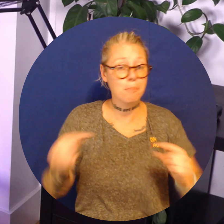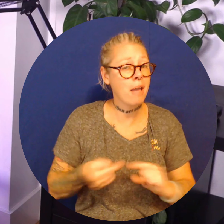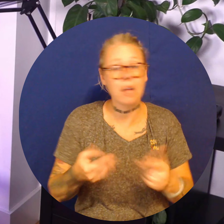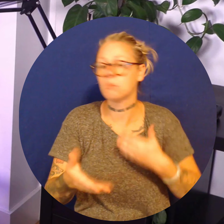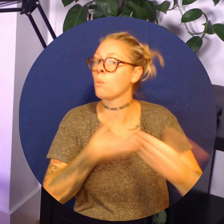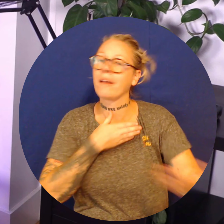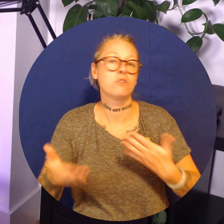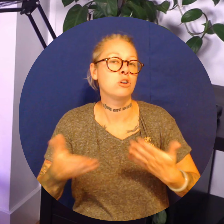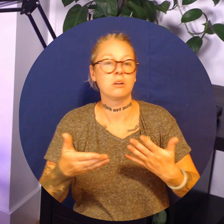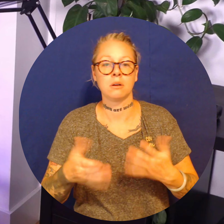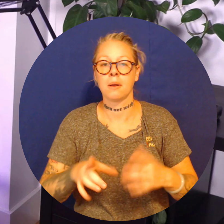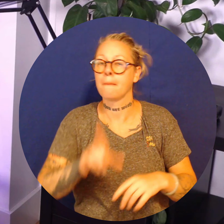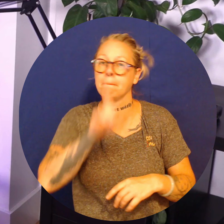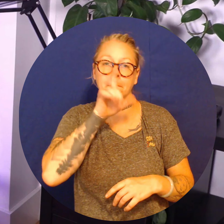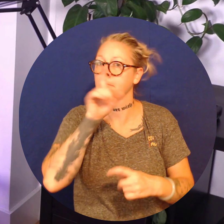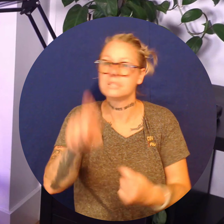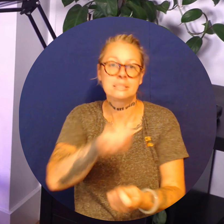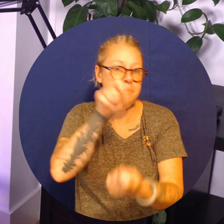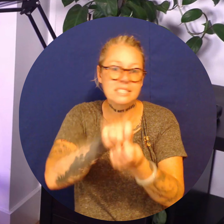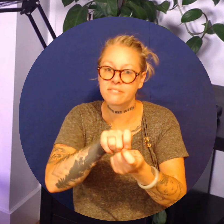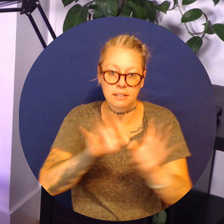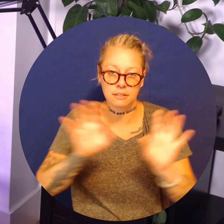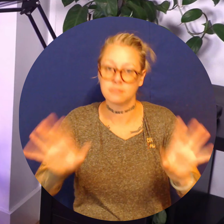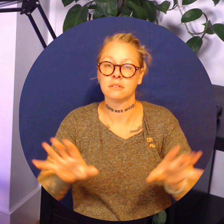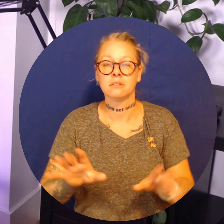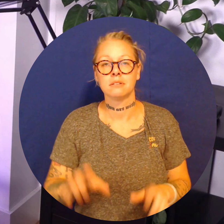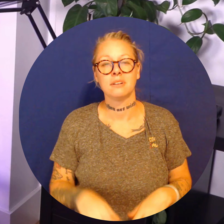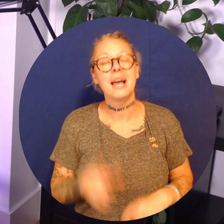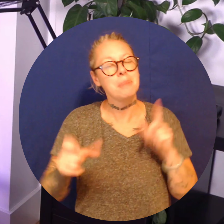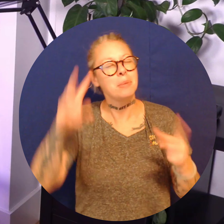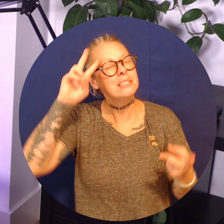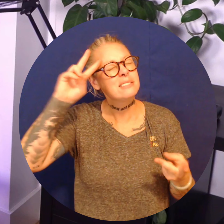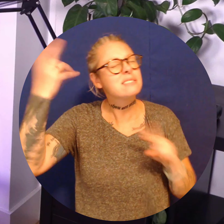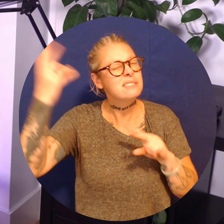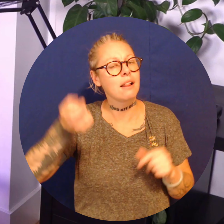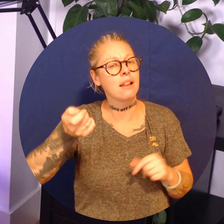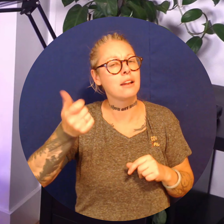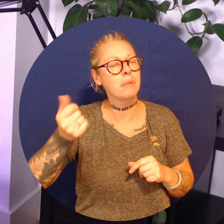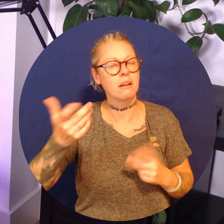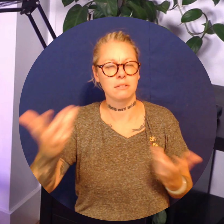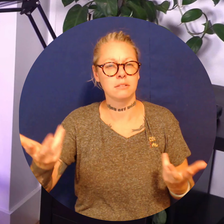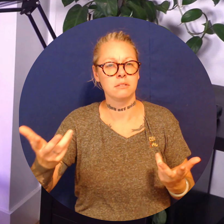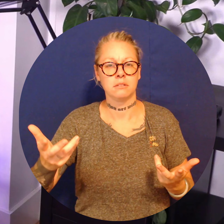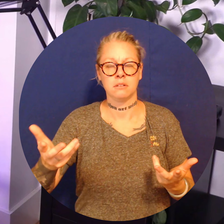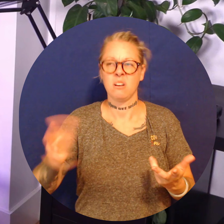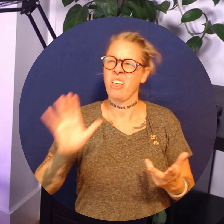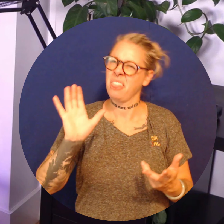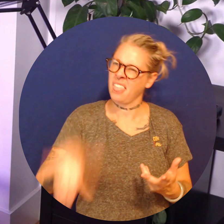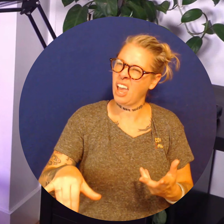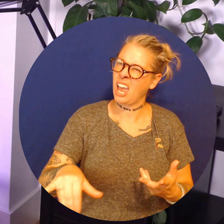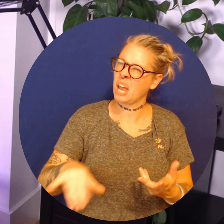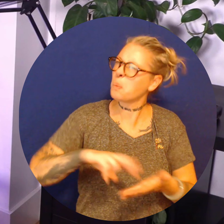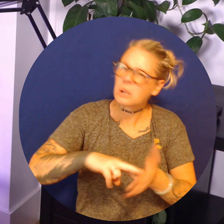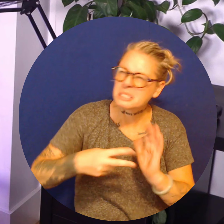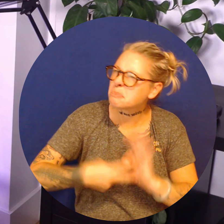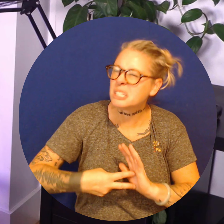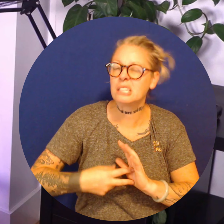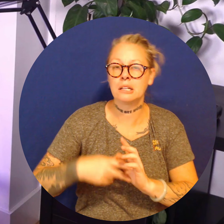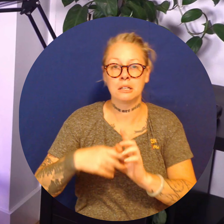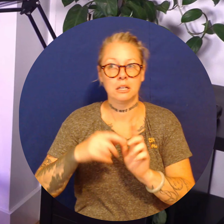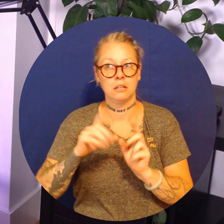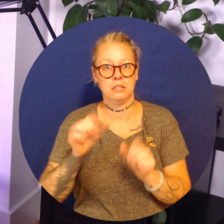whomever or however or whatever like i'm not talking about specifics and this is where people you know sort of get all lost in like language and